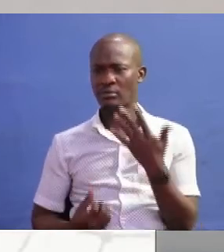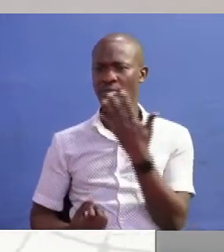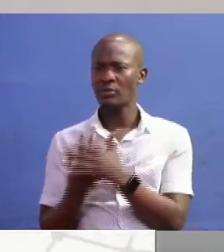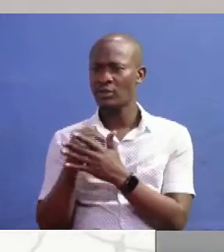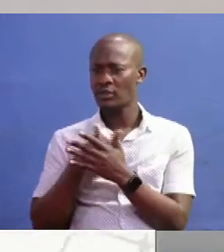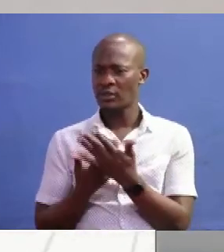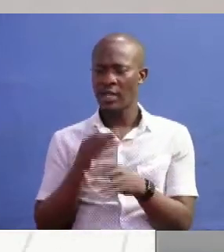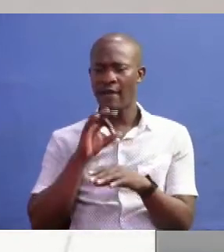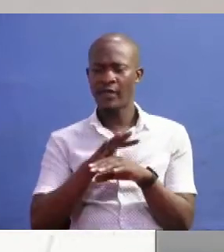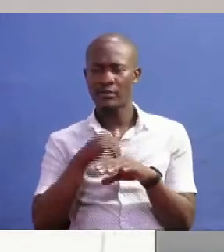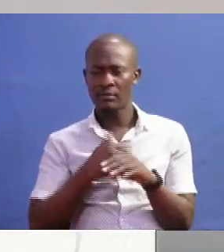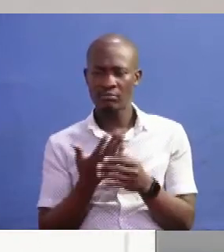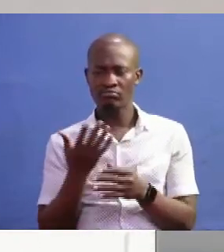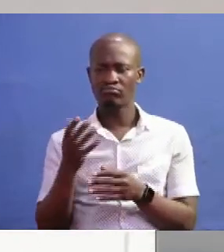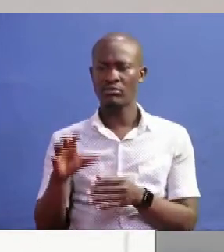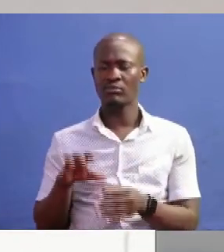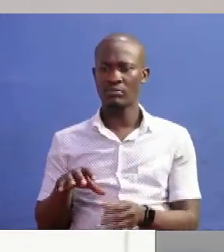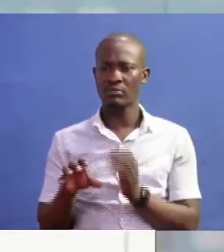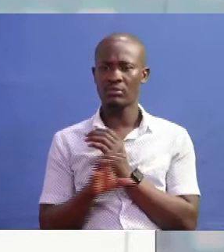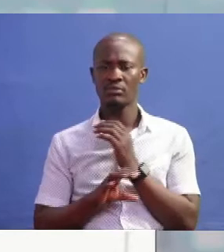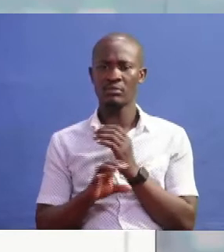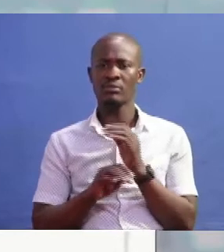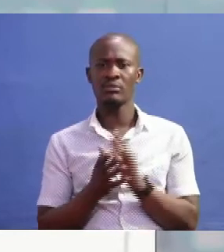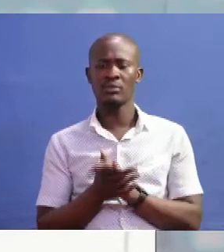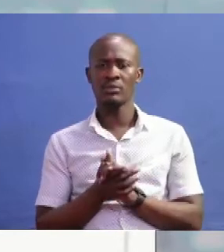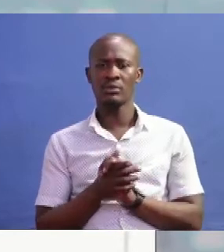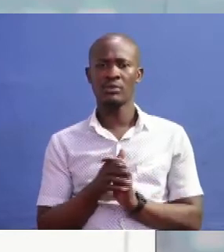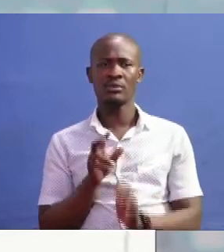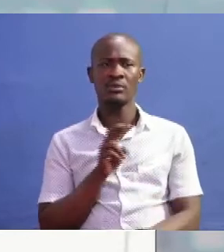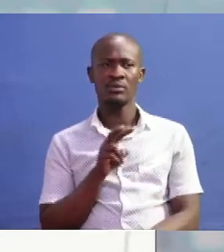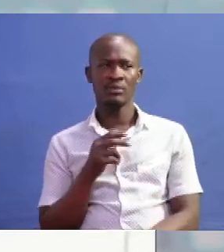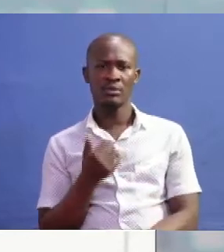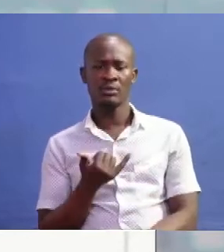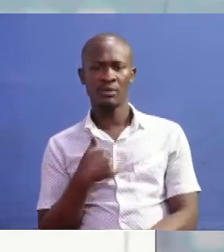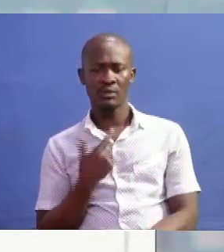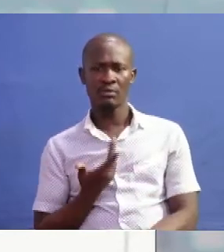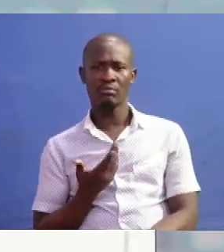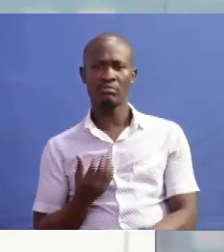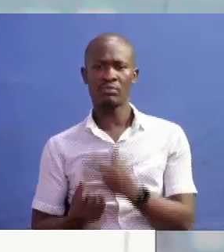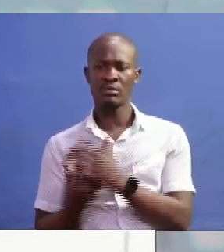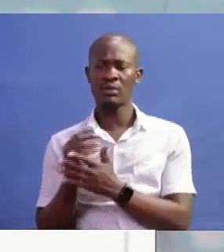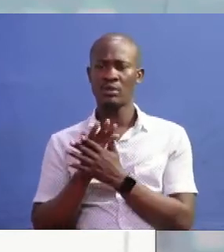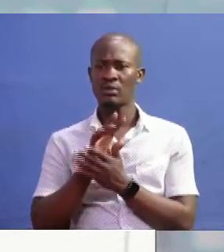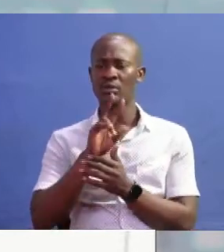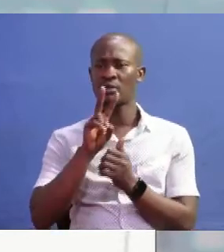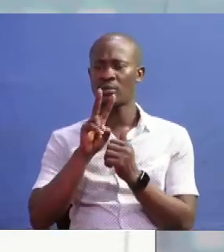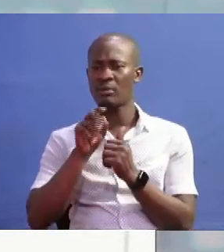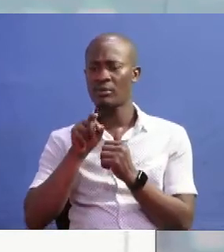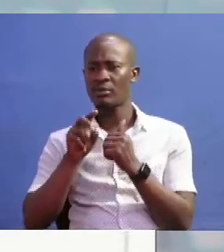investment options in the country? Yes, looking at currently the inflation is at around